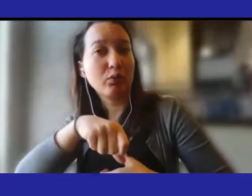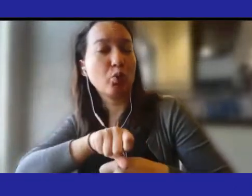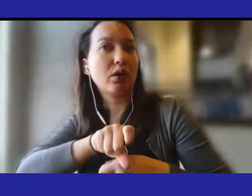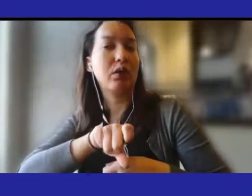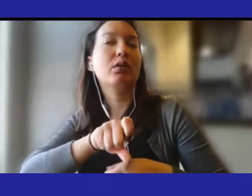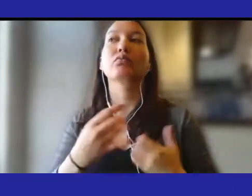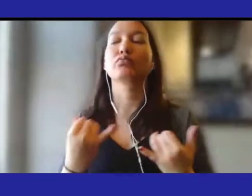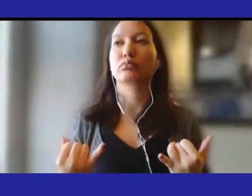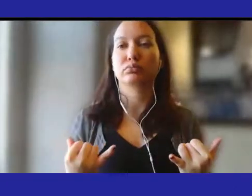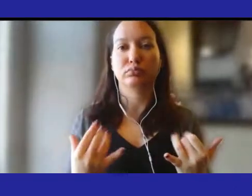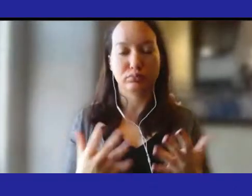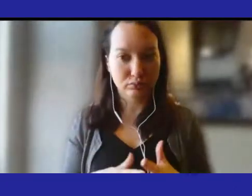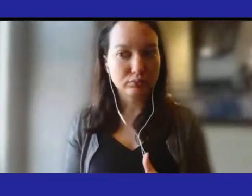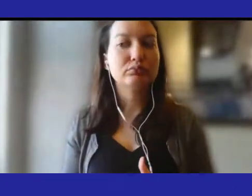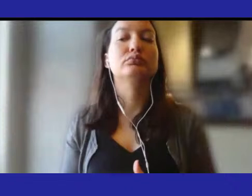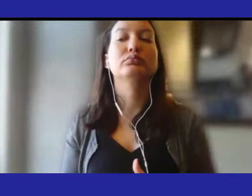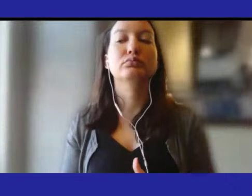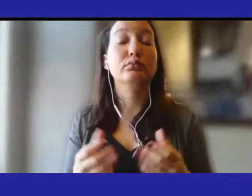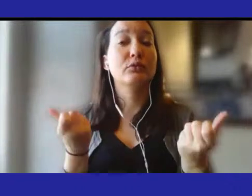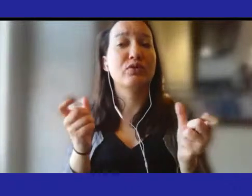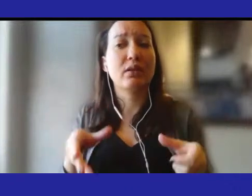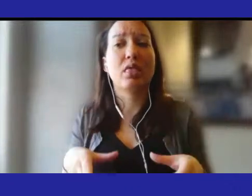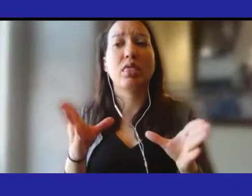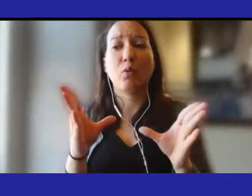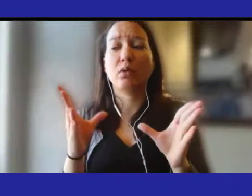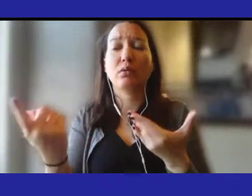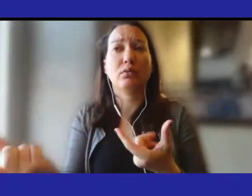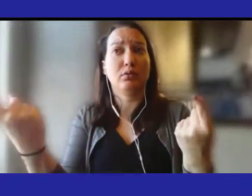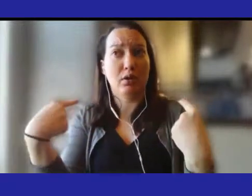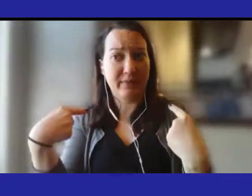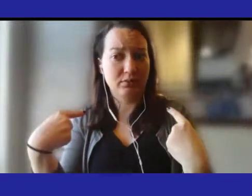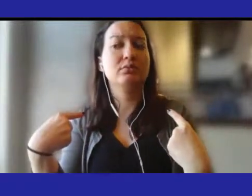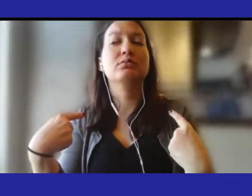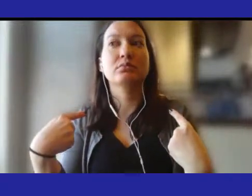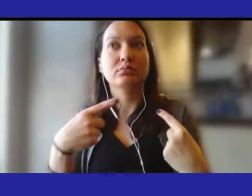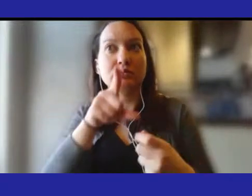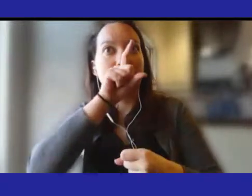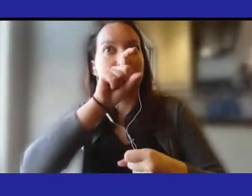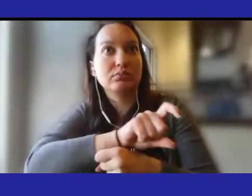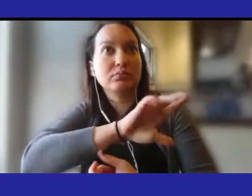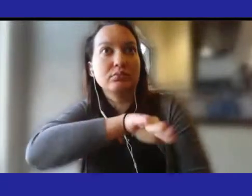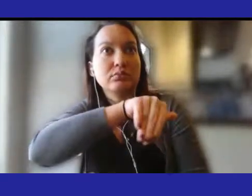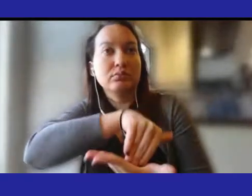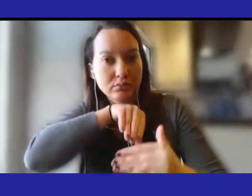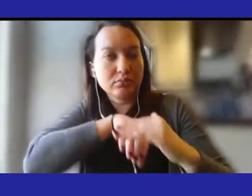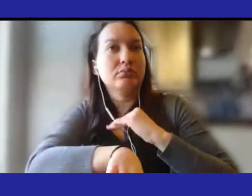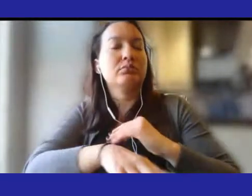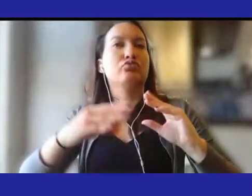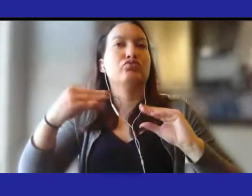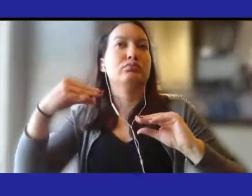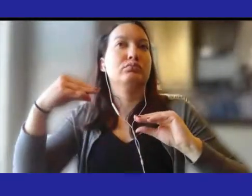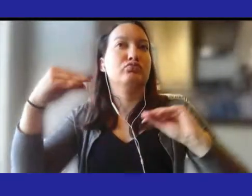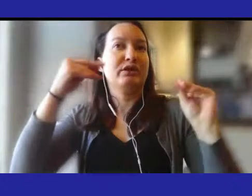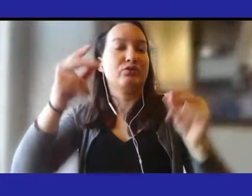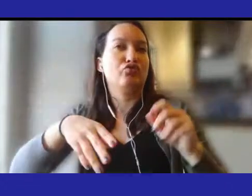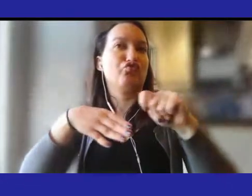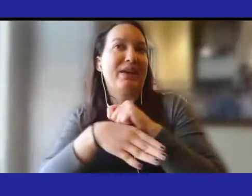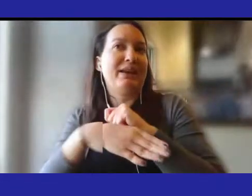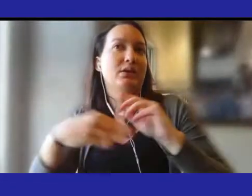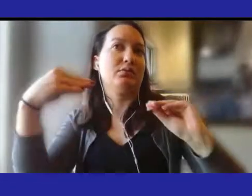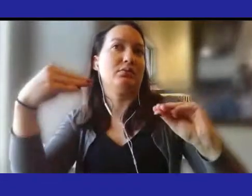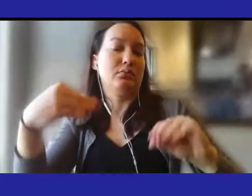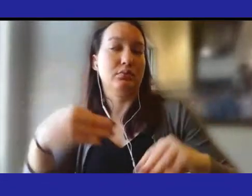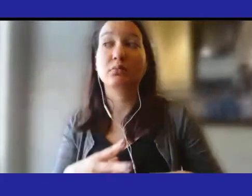now. And we're trying to allow them to come into our actual centers and do training. And what I'm hoping to do is to